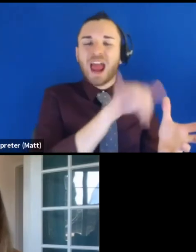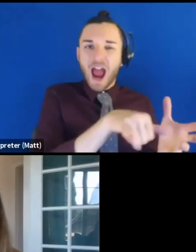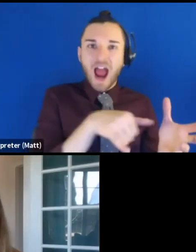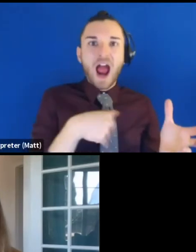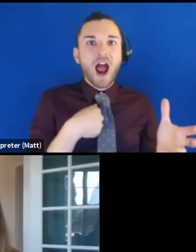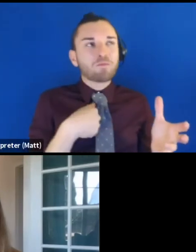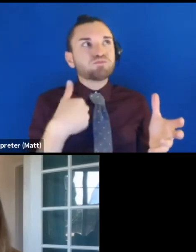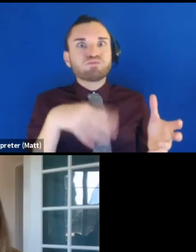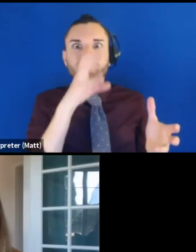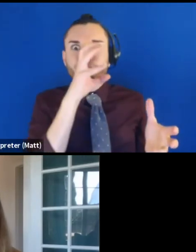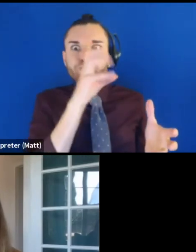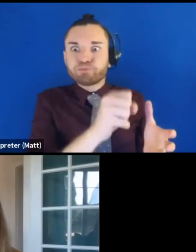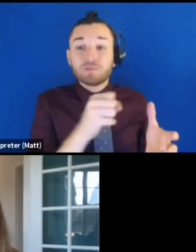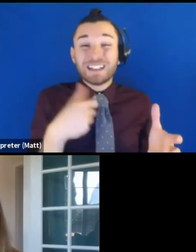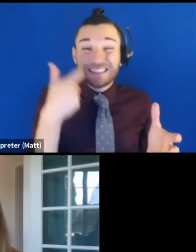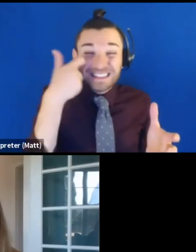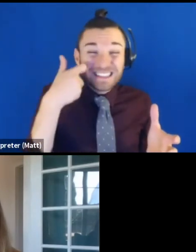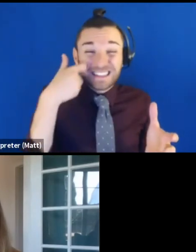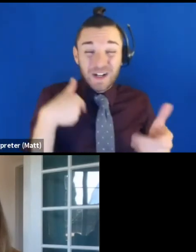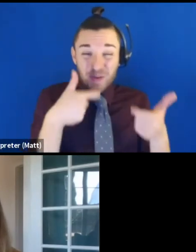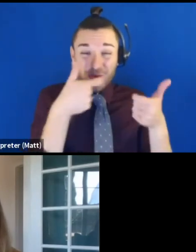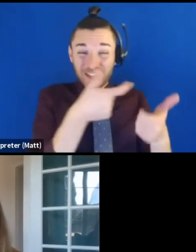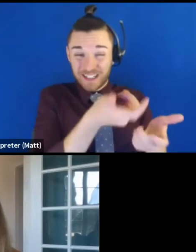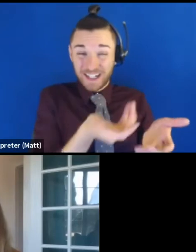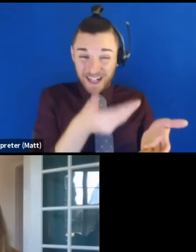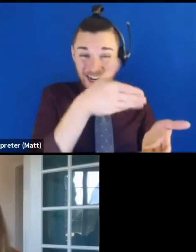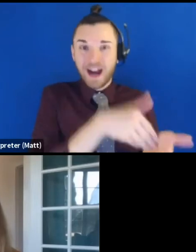I realized I was rewatching it for this, and